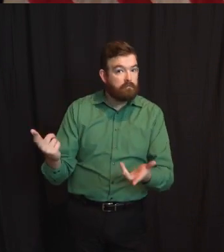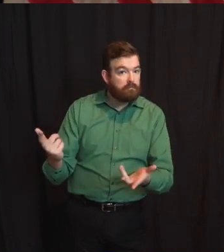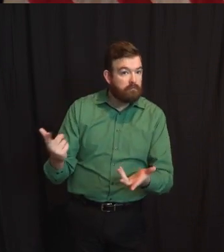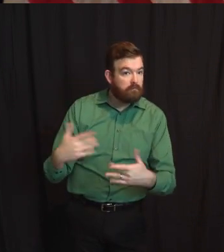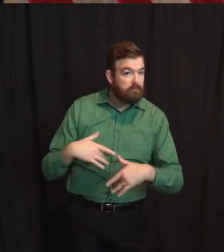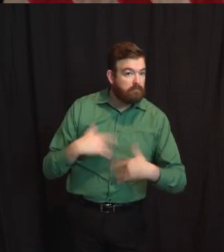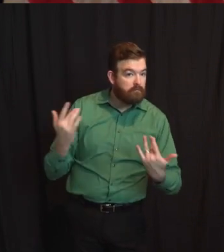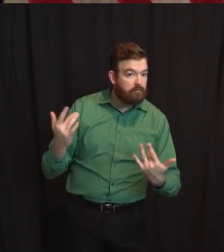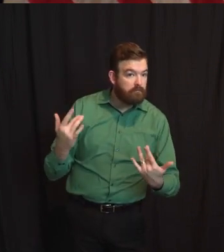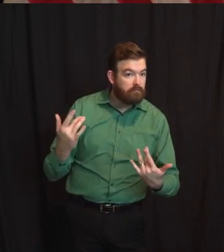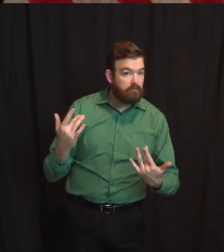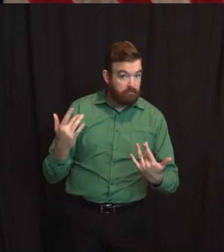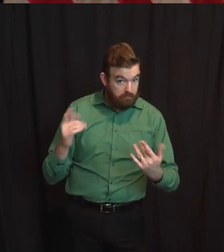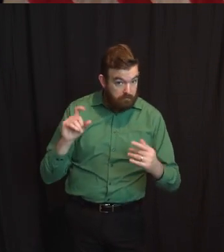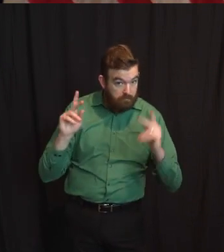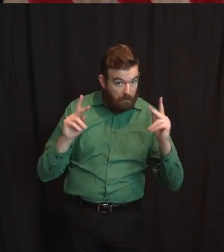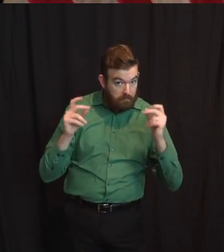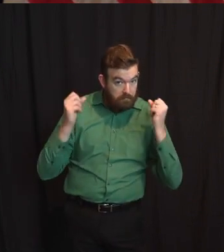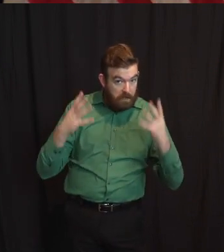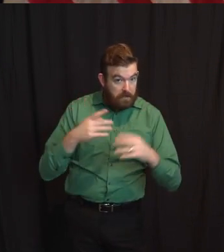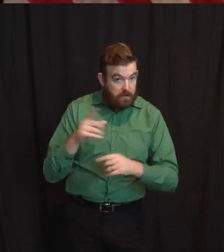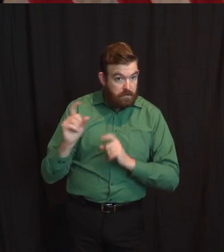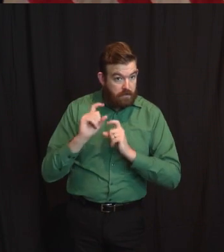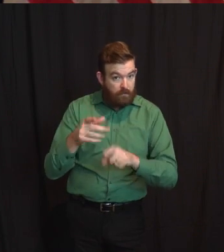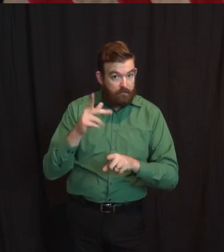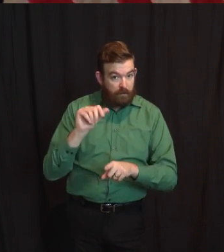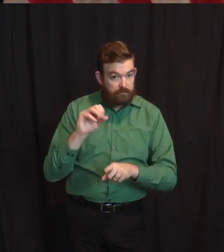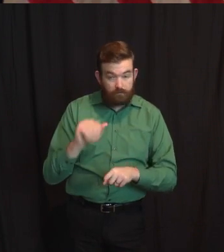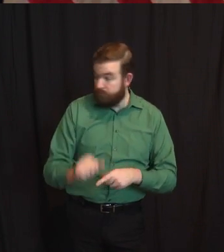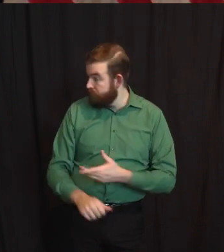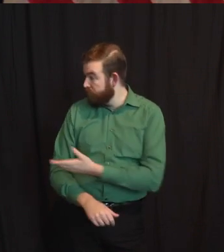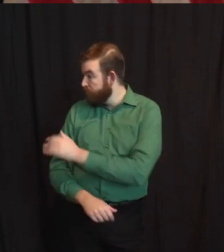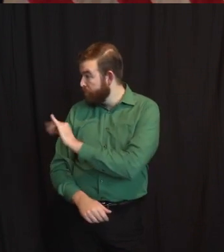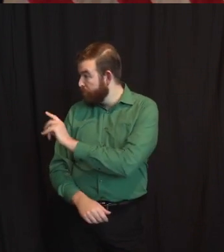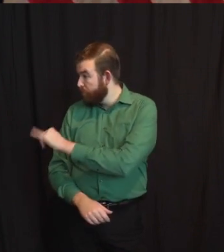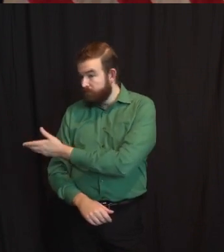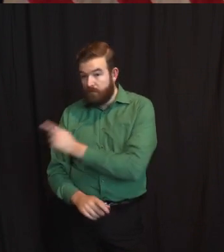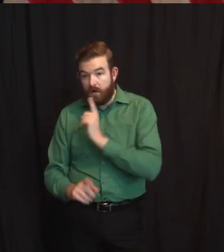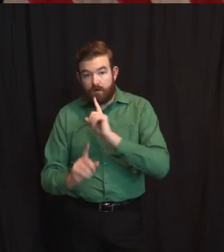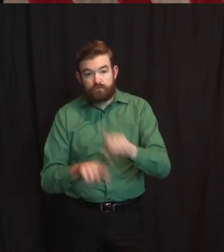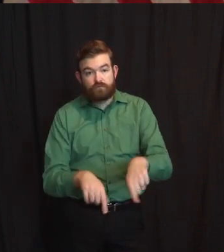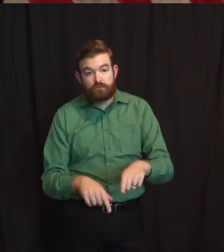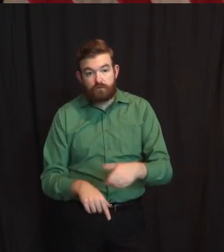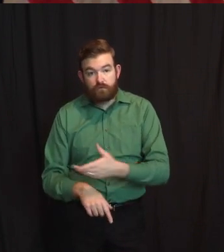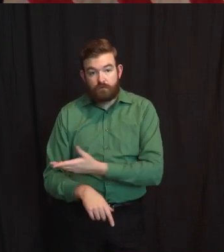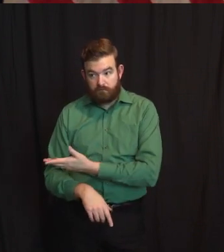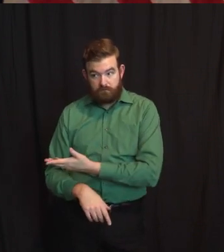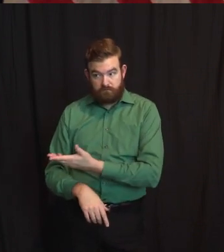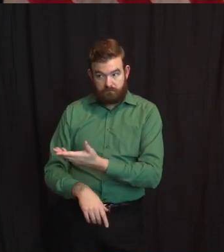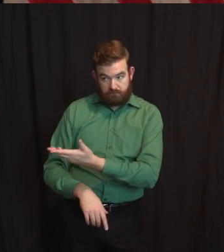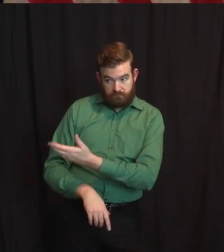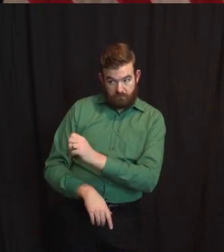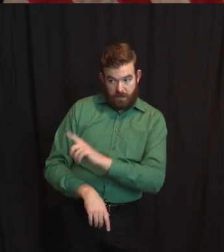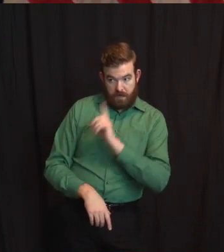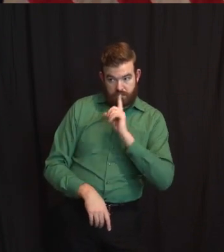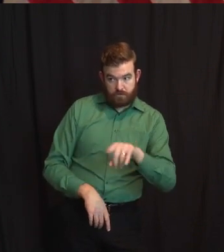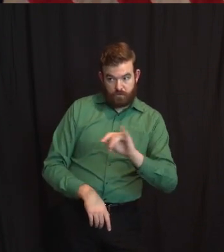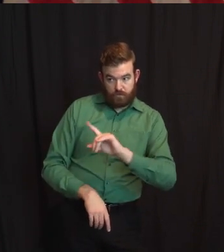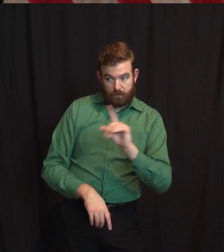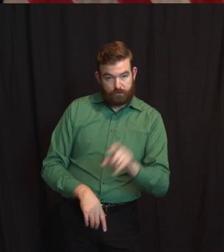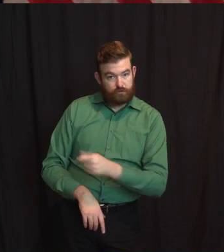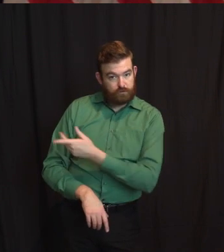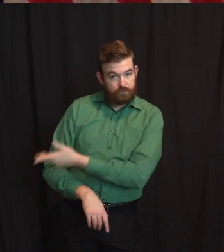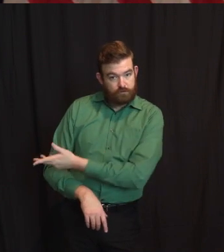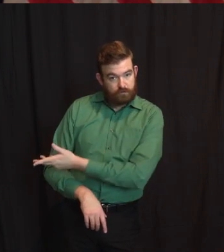Judy, you've been unusually quiet in terms of the questions that are directed at you today, which I know you're really upset about.